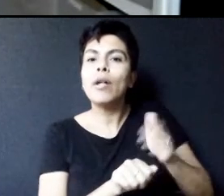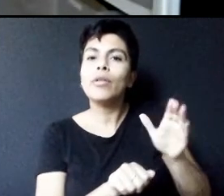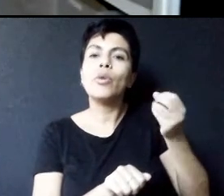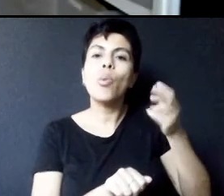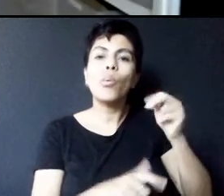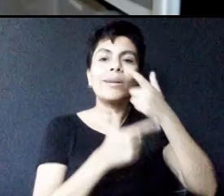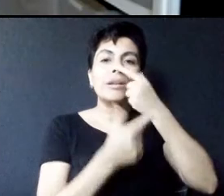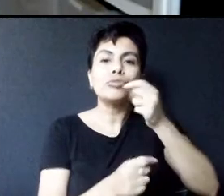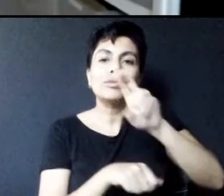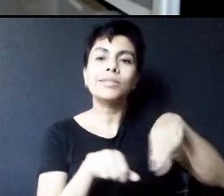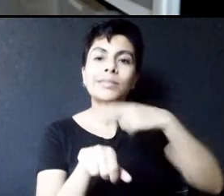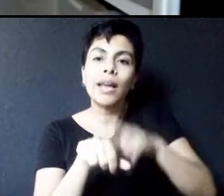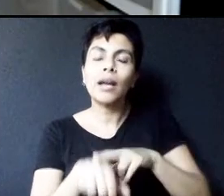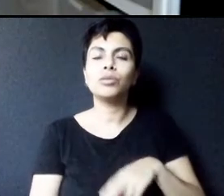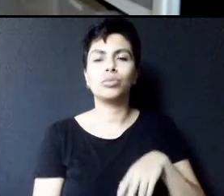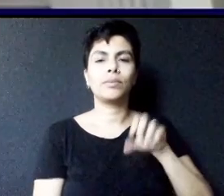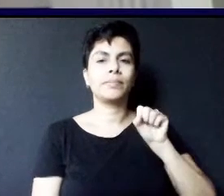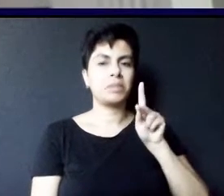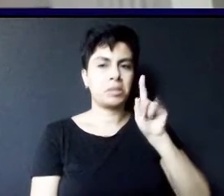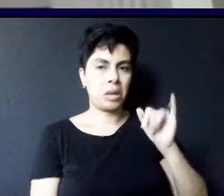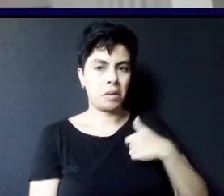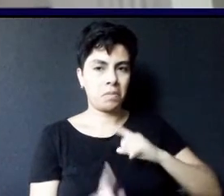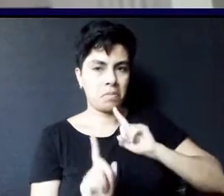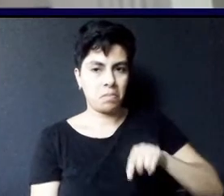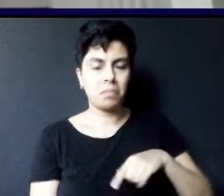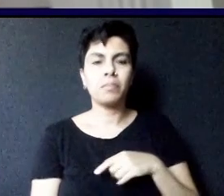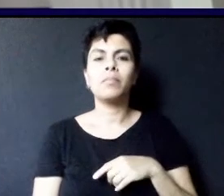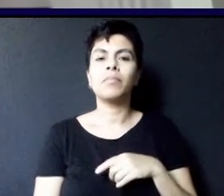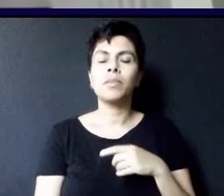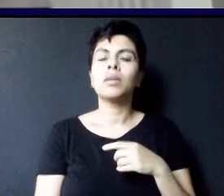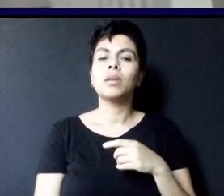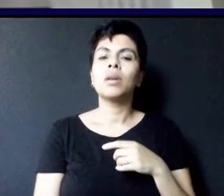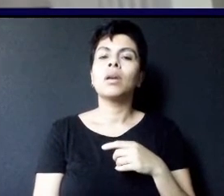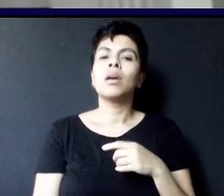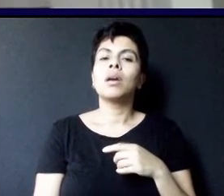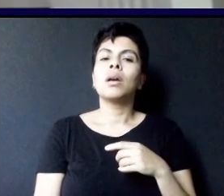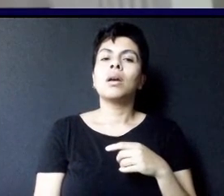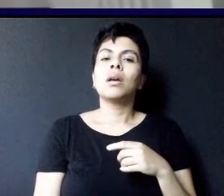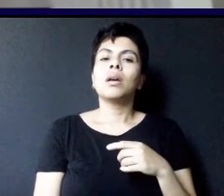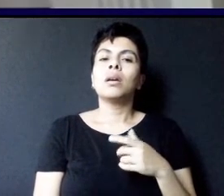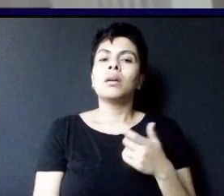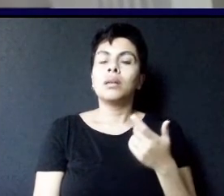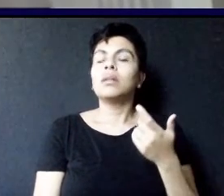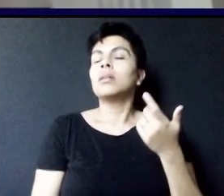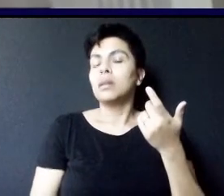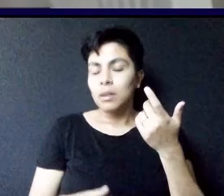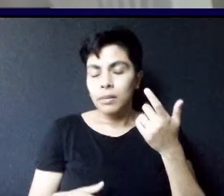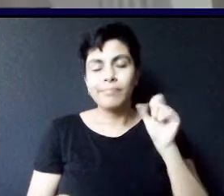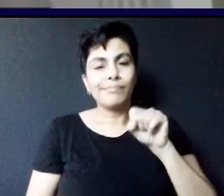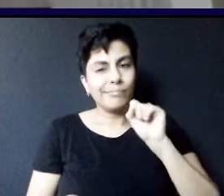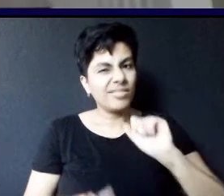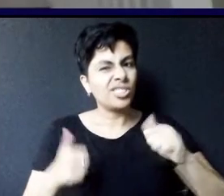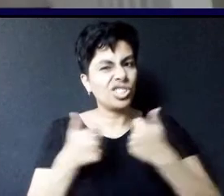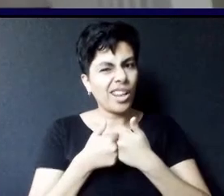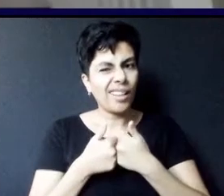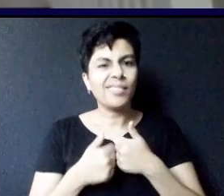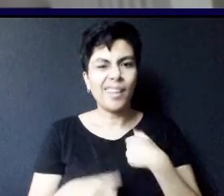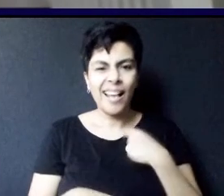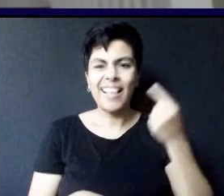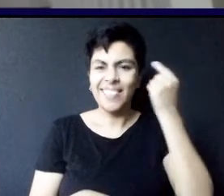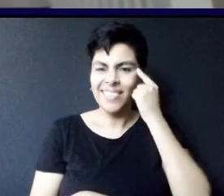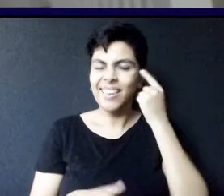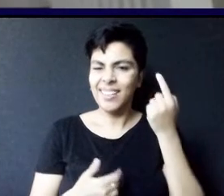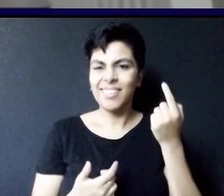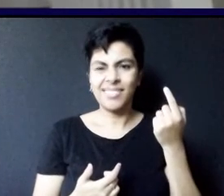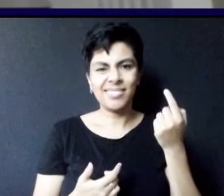their interests organically. I can start. So in terms of a virtual program, I definitely do see the challenge, and I